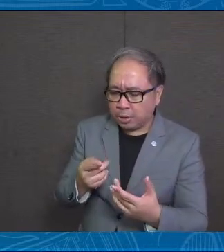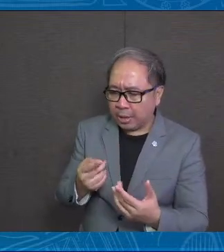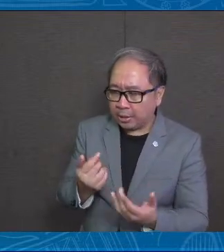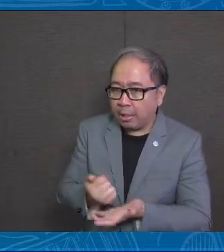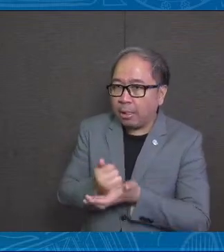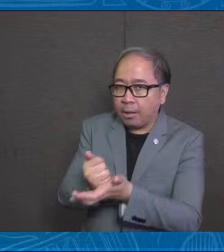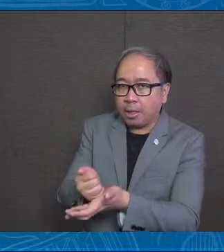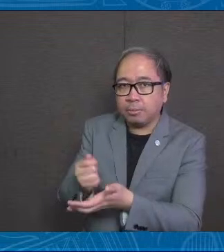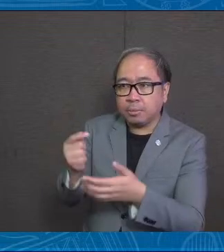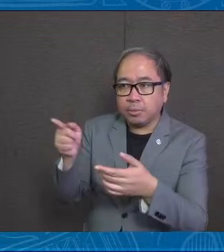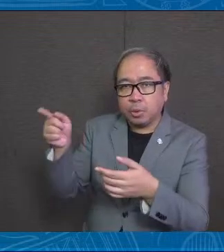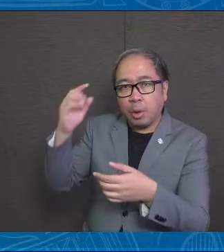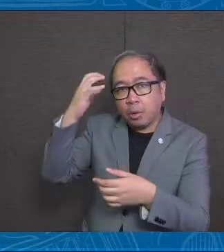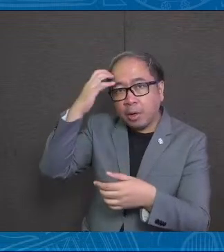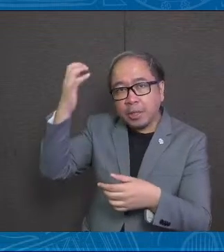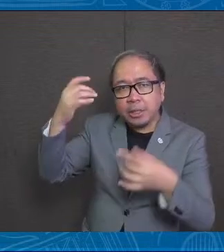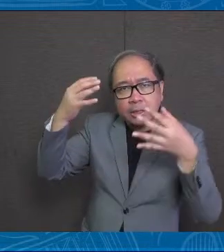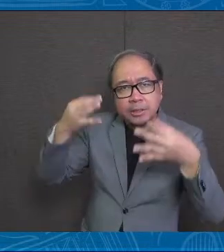the governments